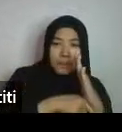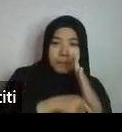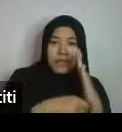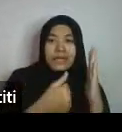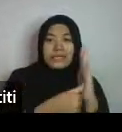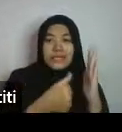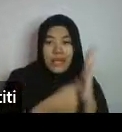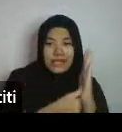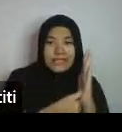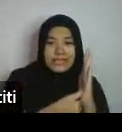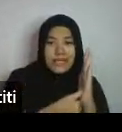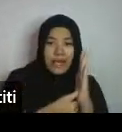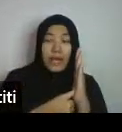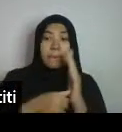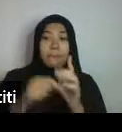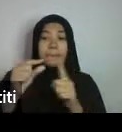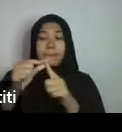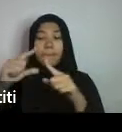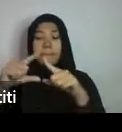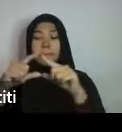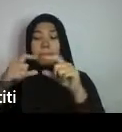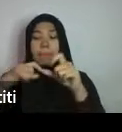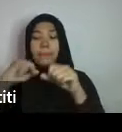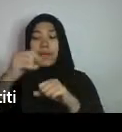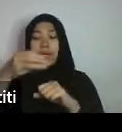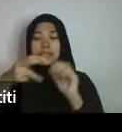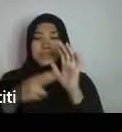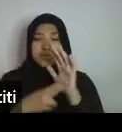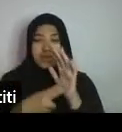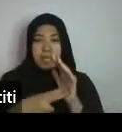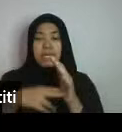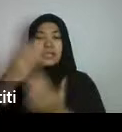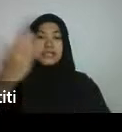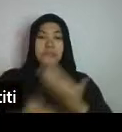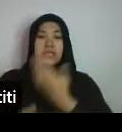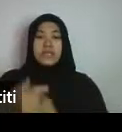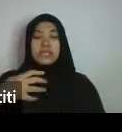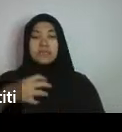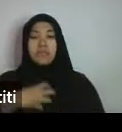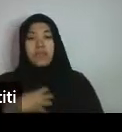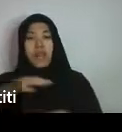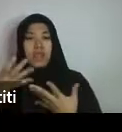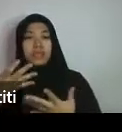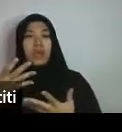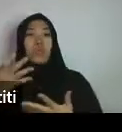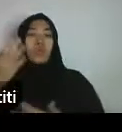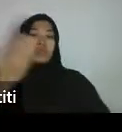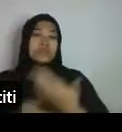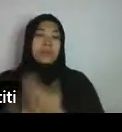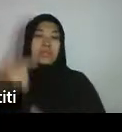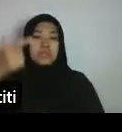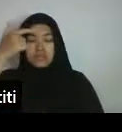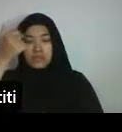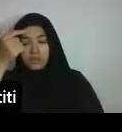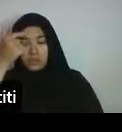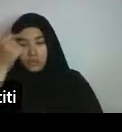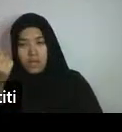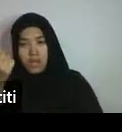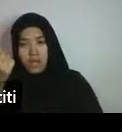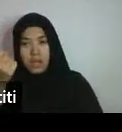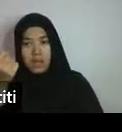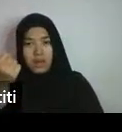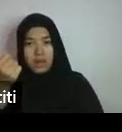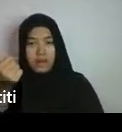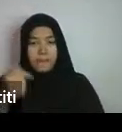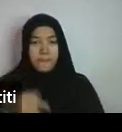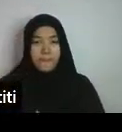often becoming more unwell or inappropriate treatments being provided. So another participant said